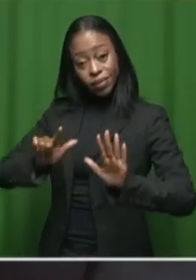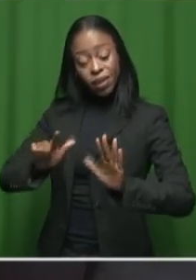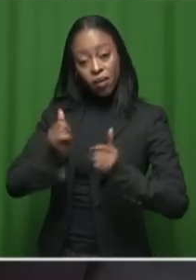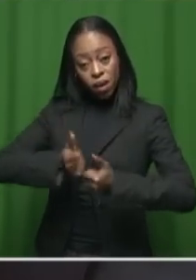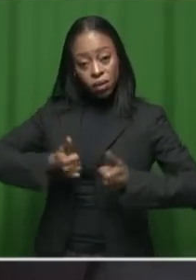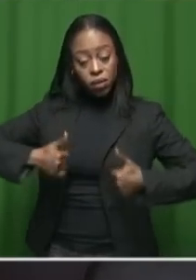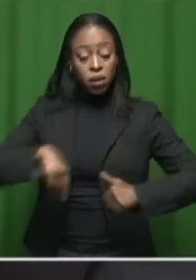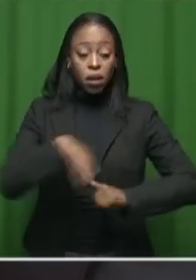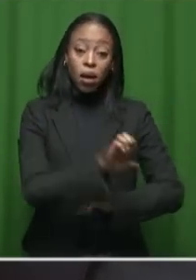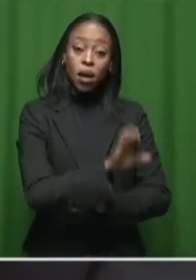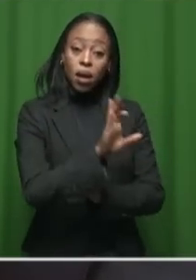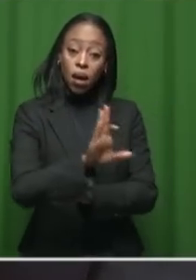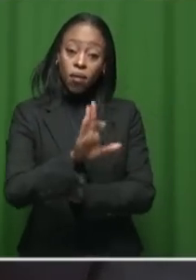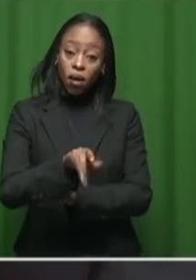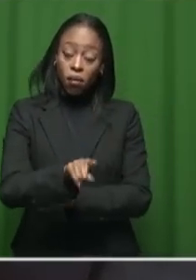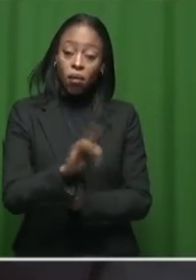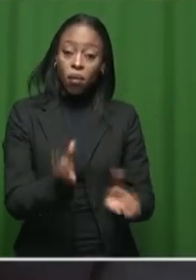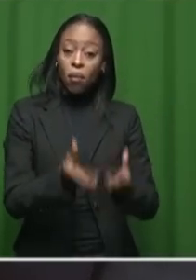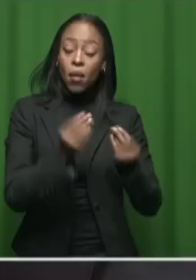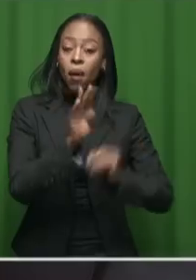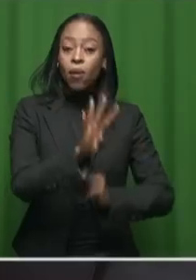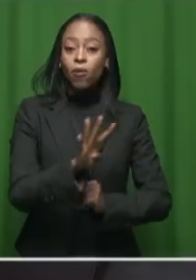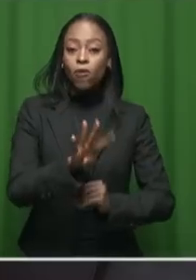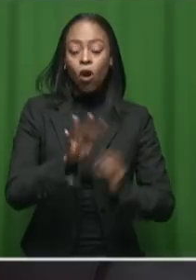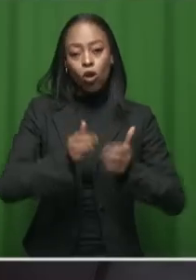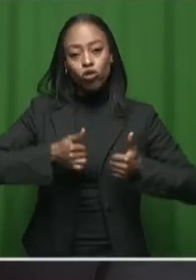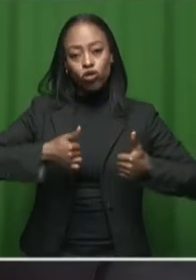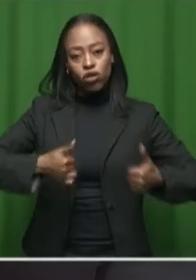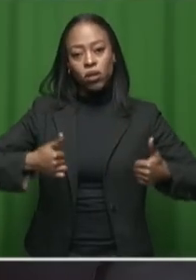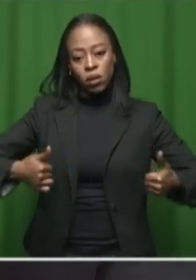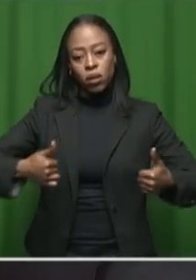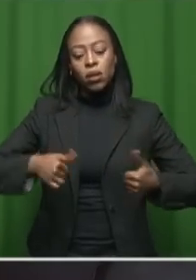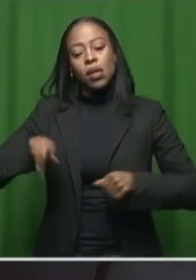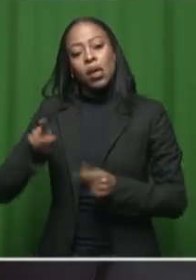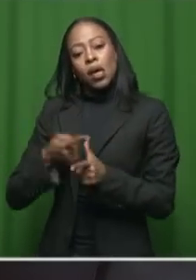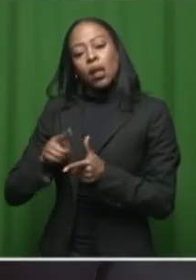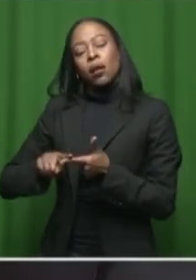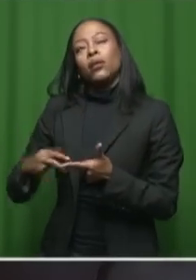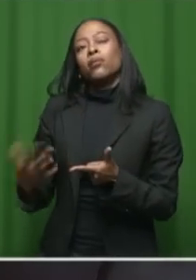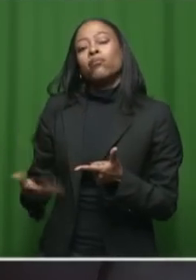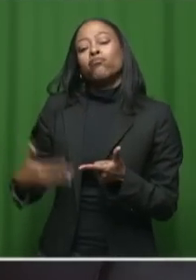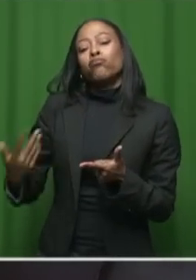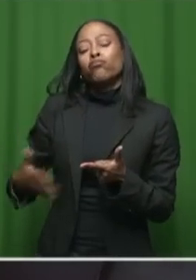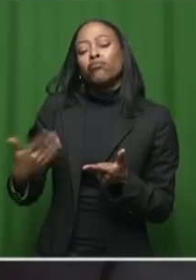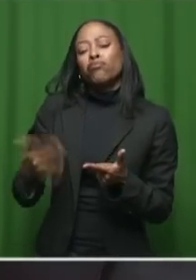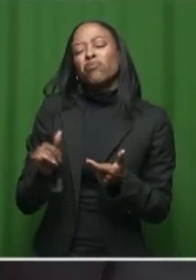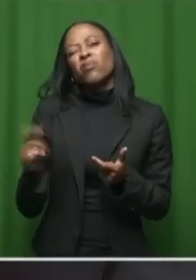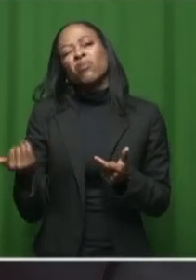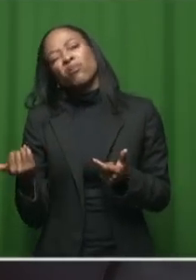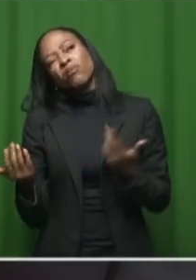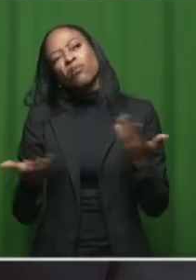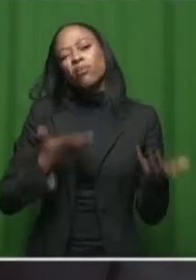the EFF coming up with 4 projected seats, The next part, well, I can't clearly,